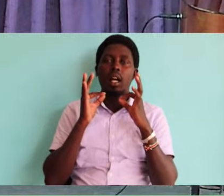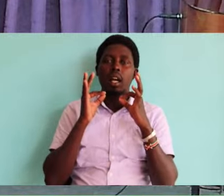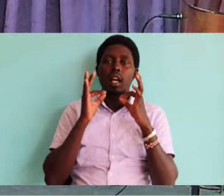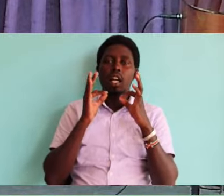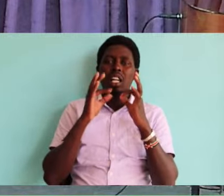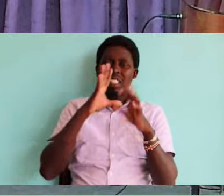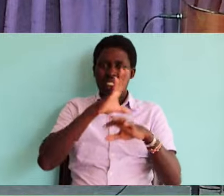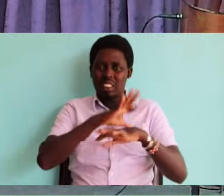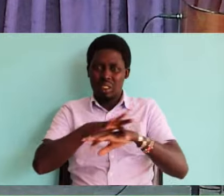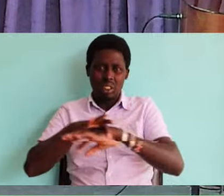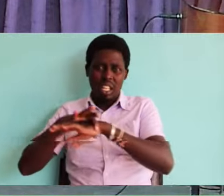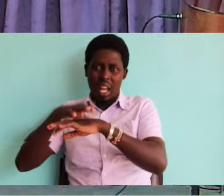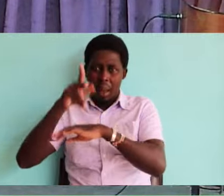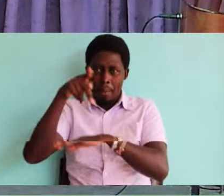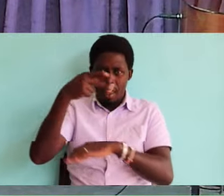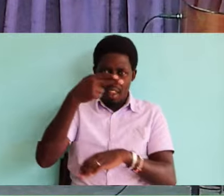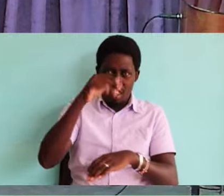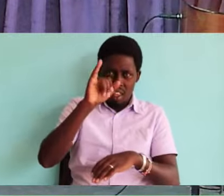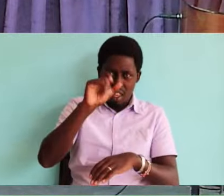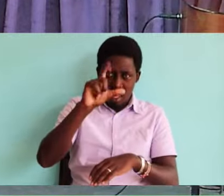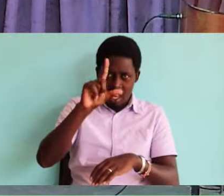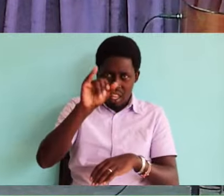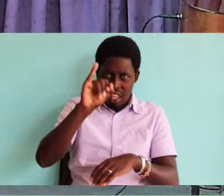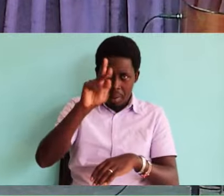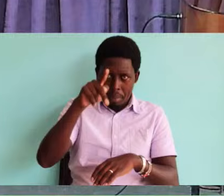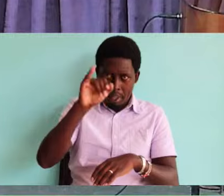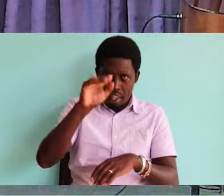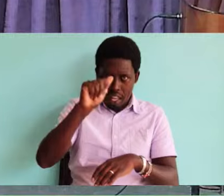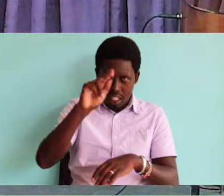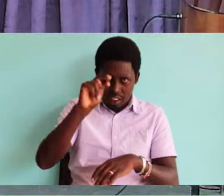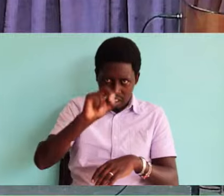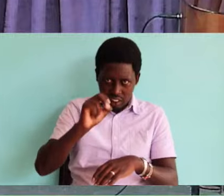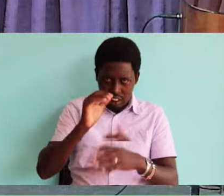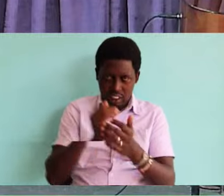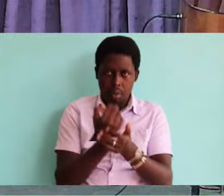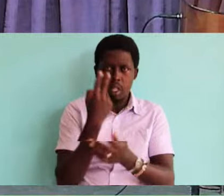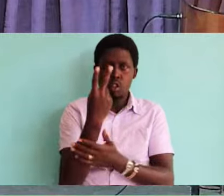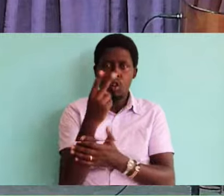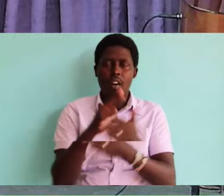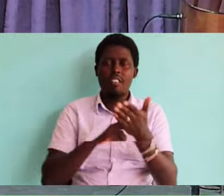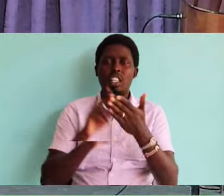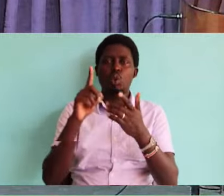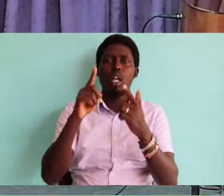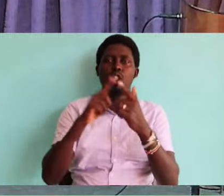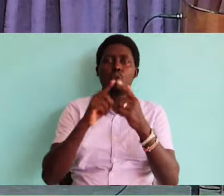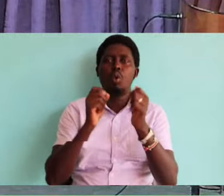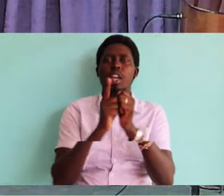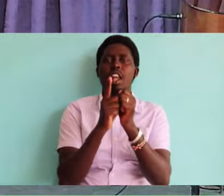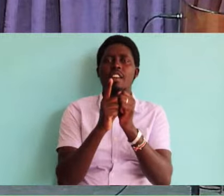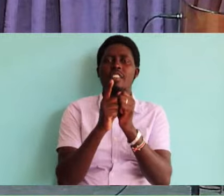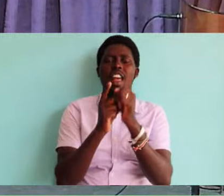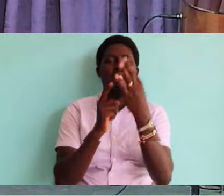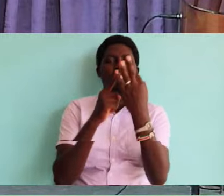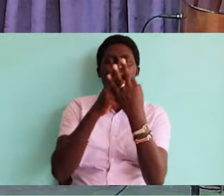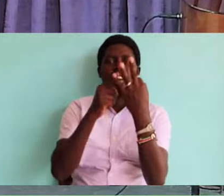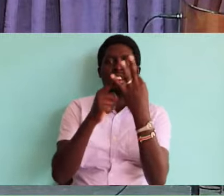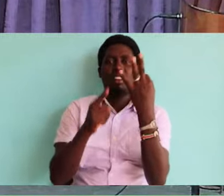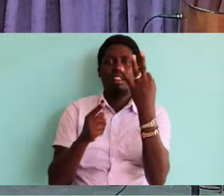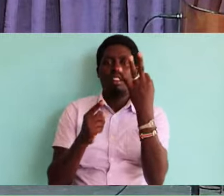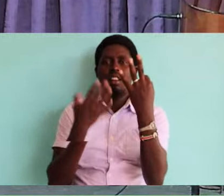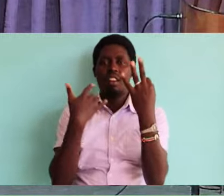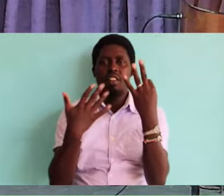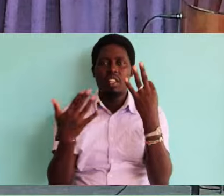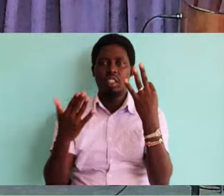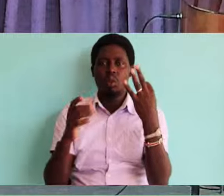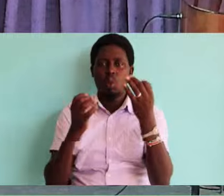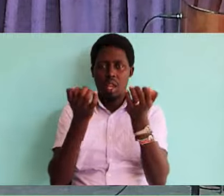took us through Philippians chapter 2, verse 1 to 11, and he reminded us of three things we need in order to grow